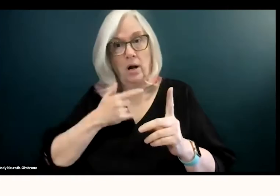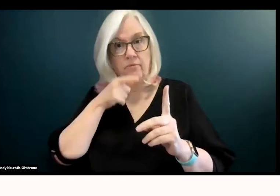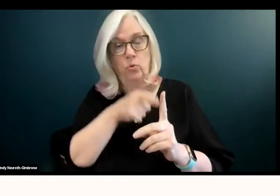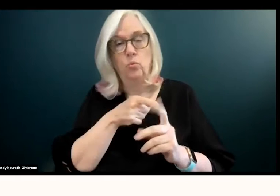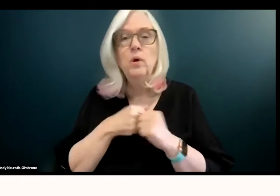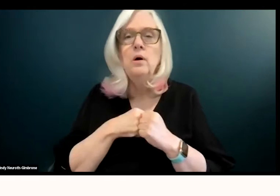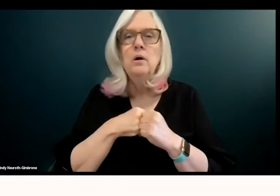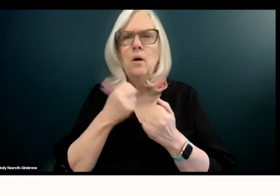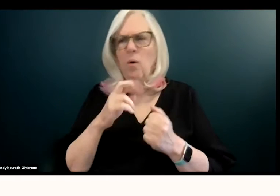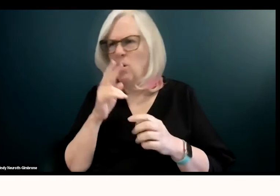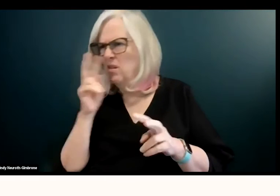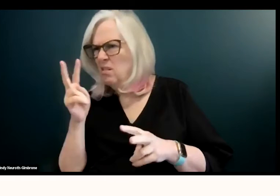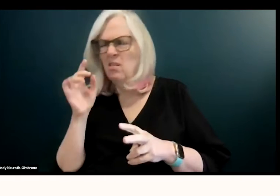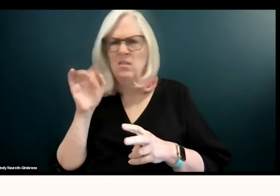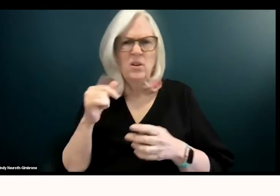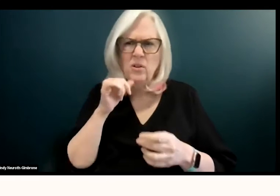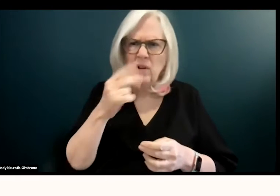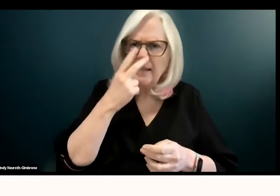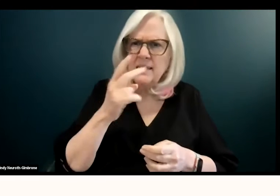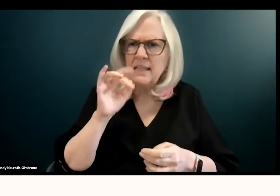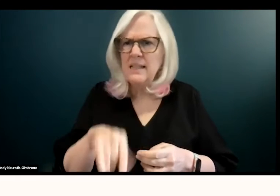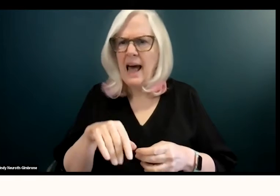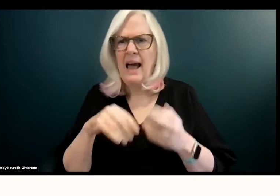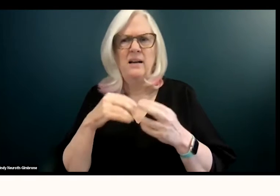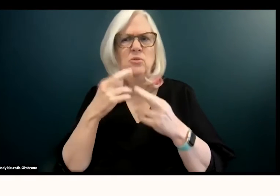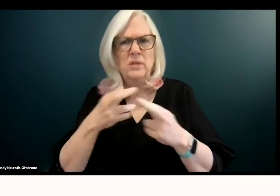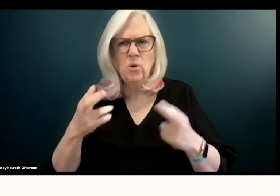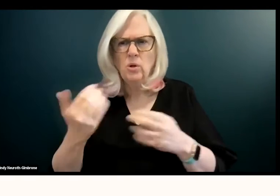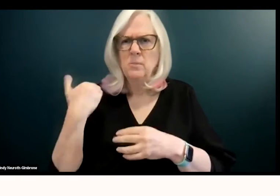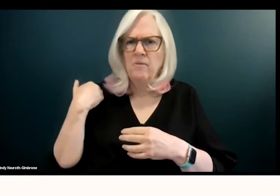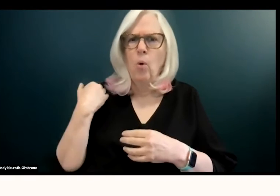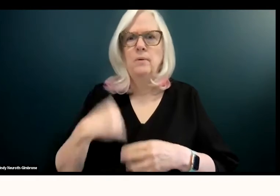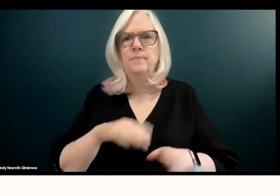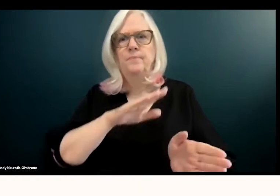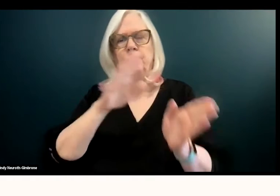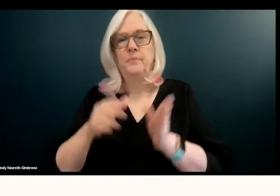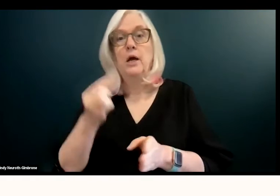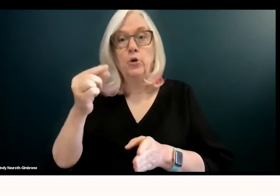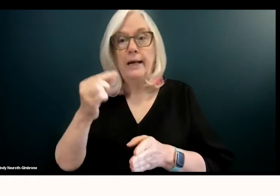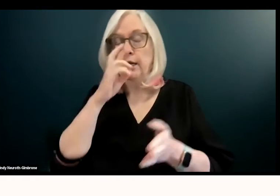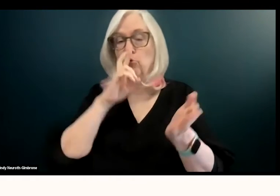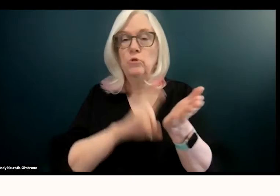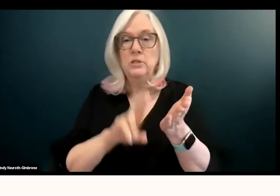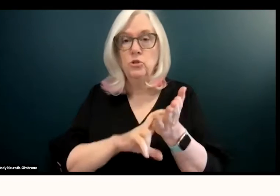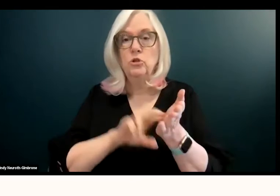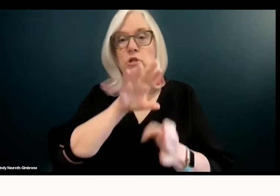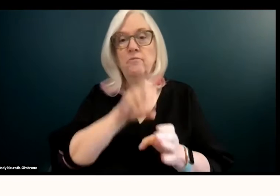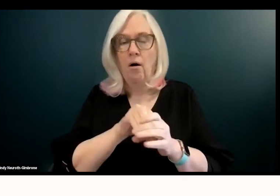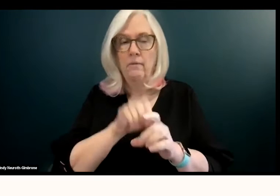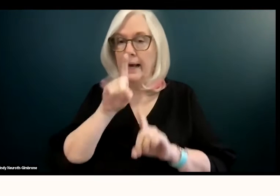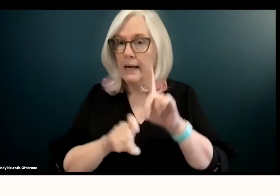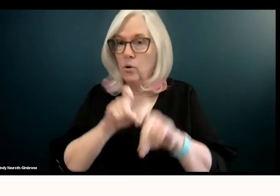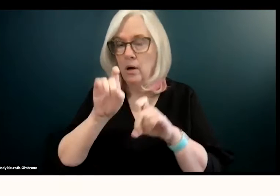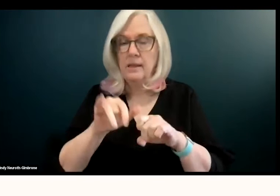little strange or you haven't seen before. So research, it involves inquiry, yes. It's a